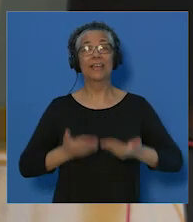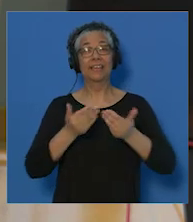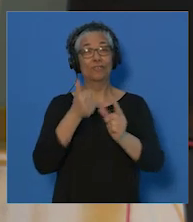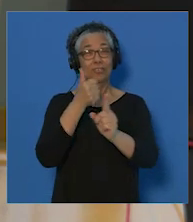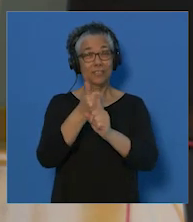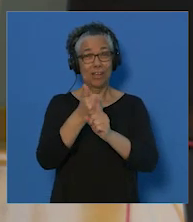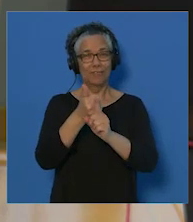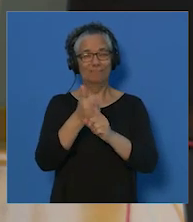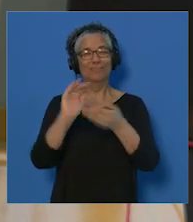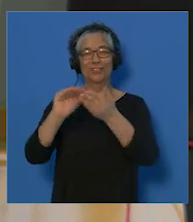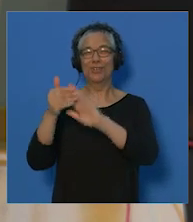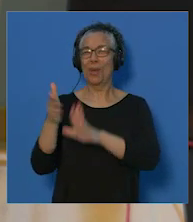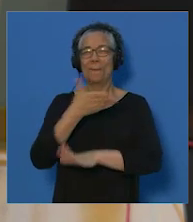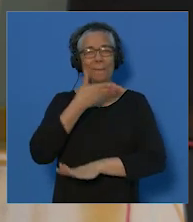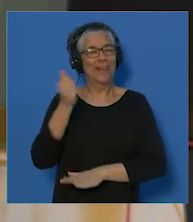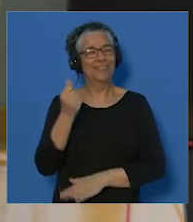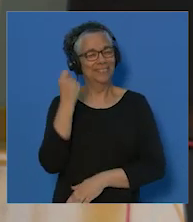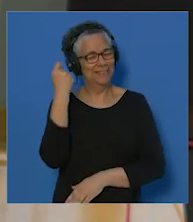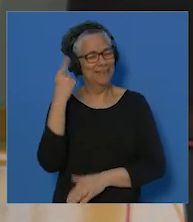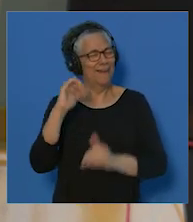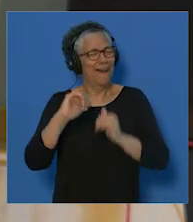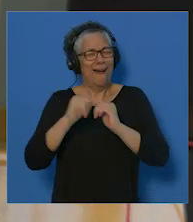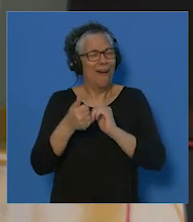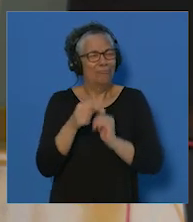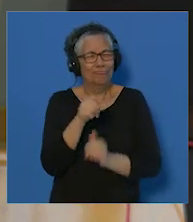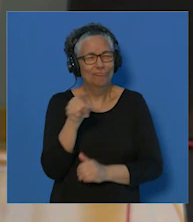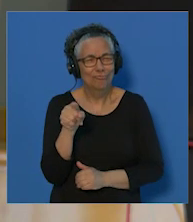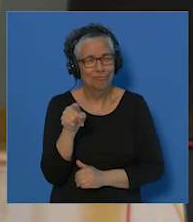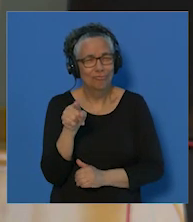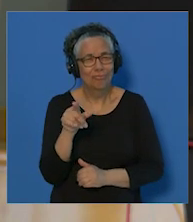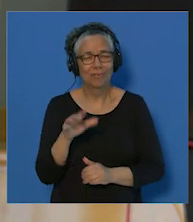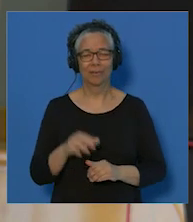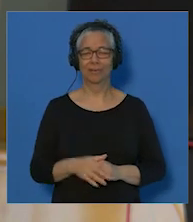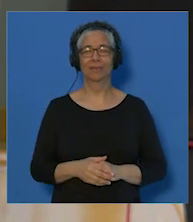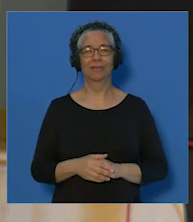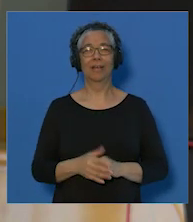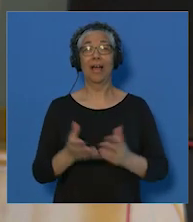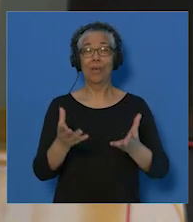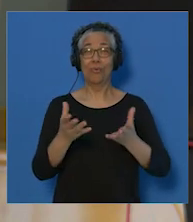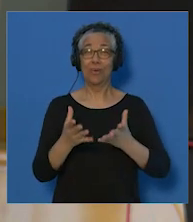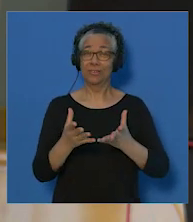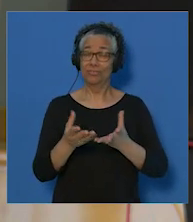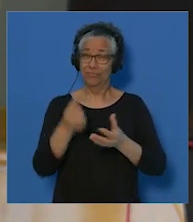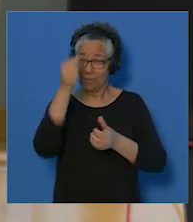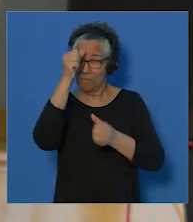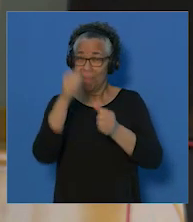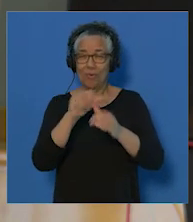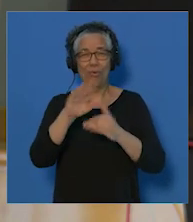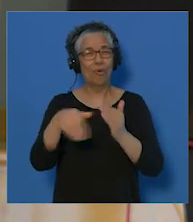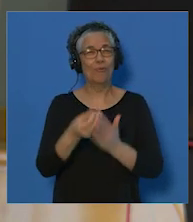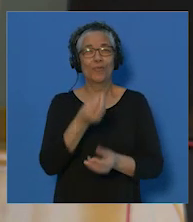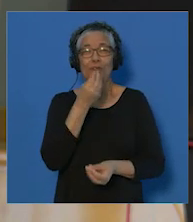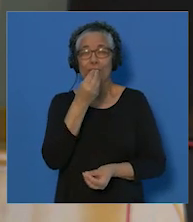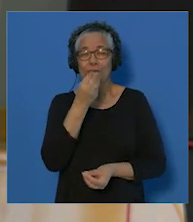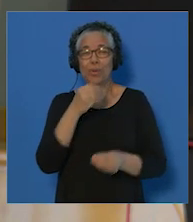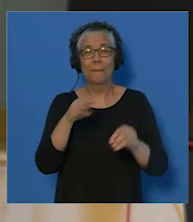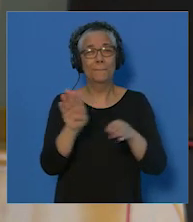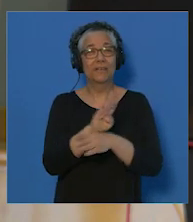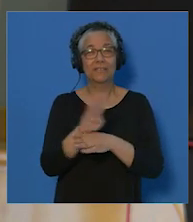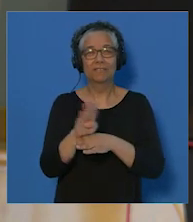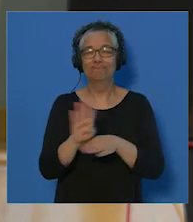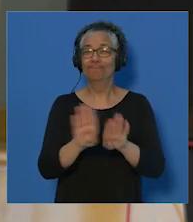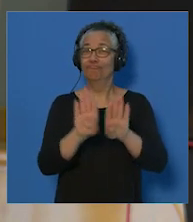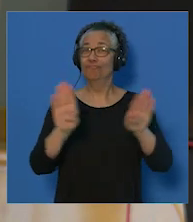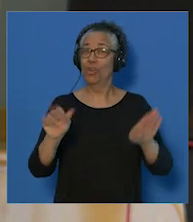better understanding of how we are all doing. As I wrap up, I would like to remind all food businesses that are opening tomorrow